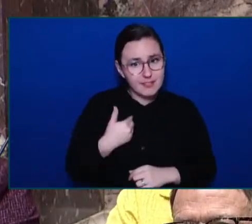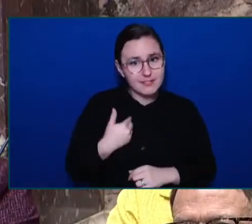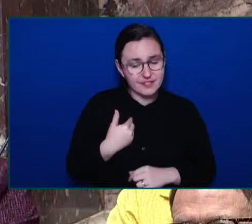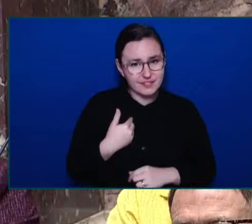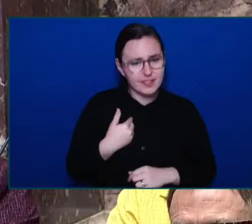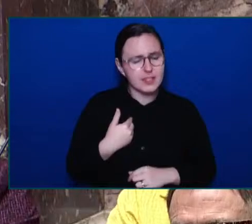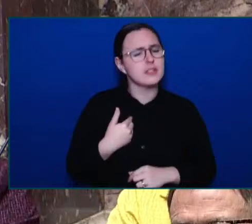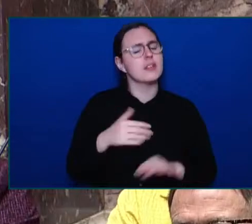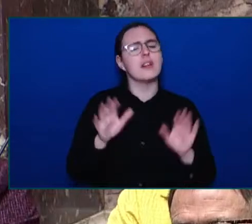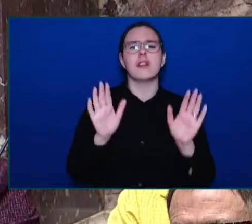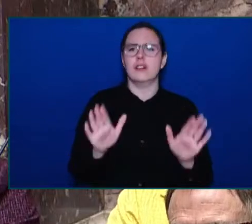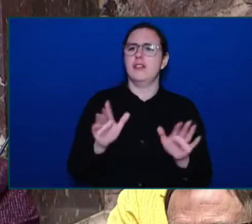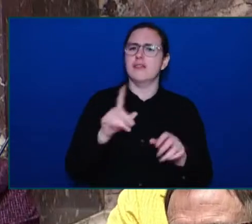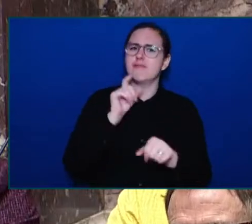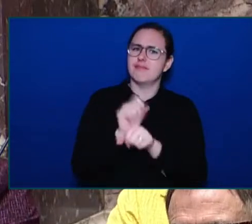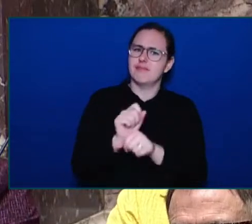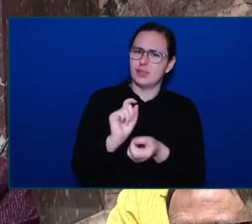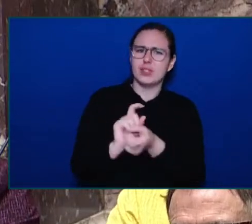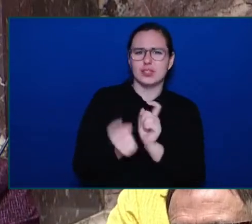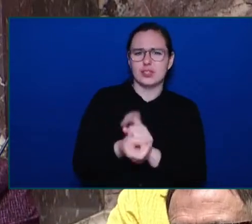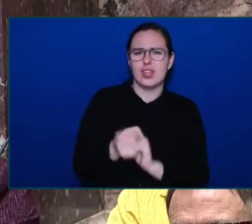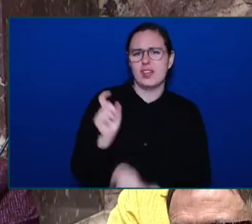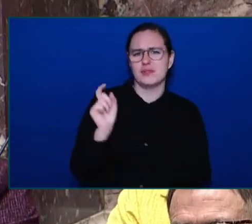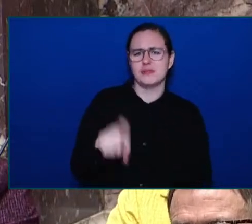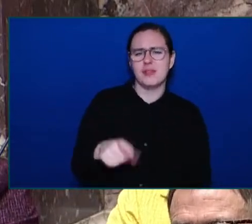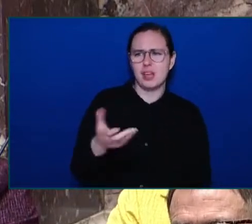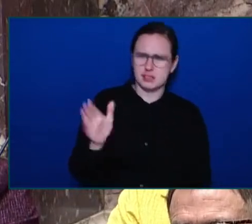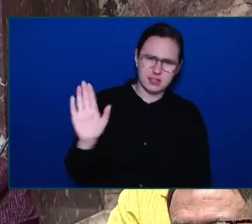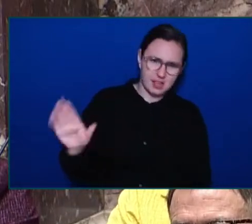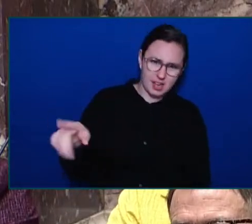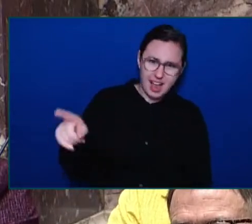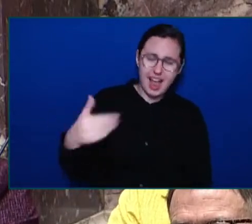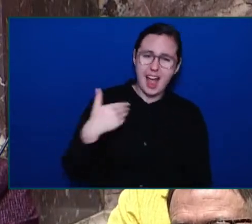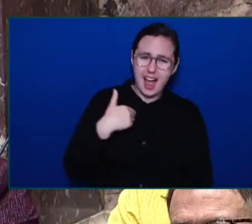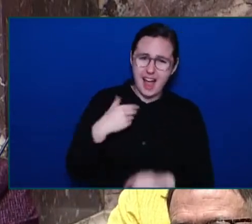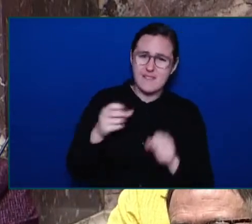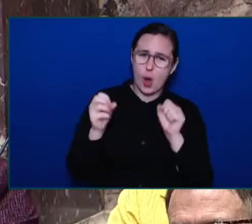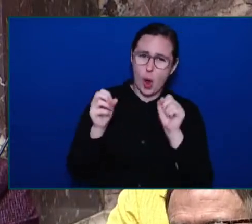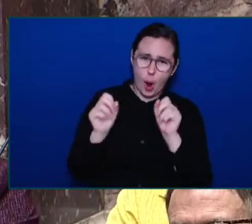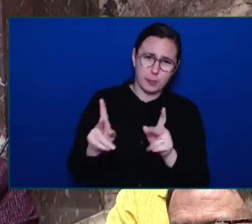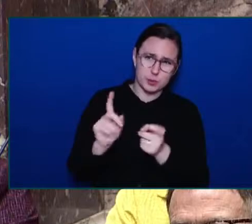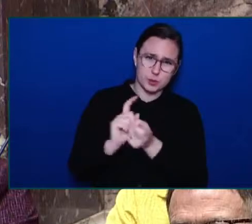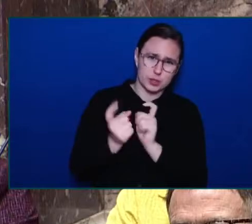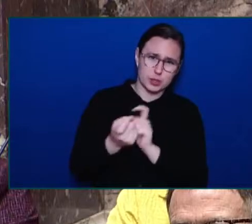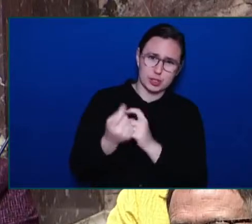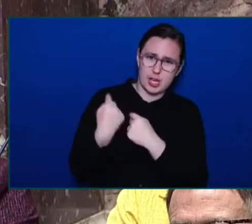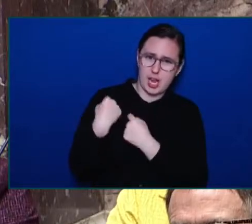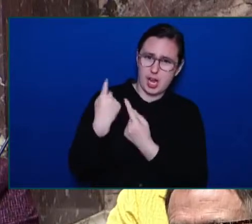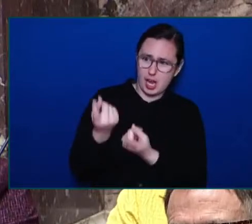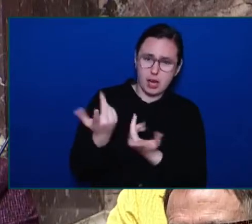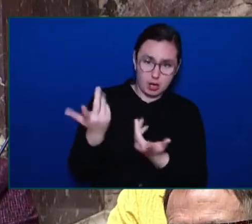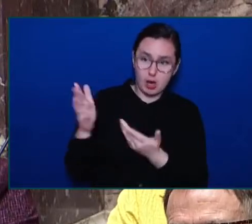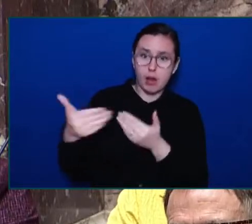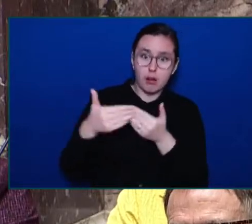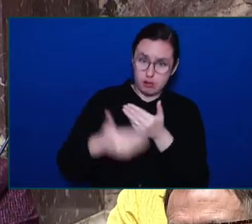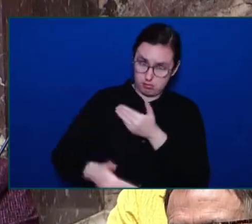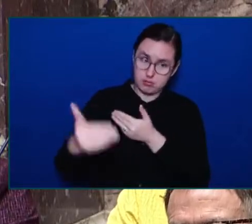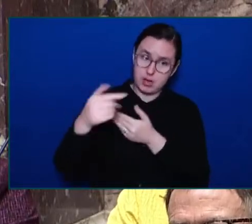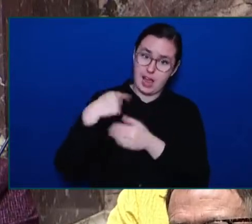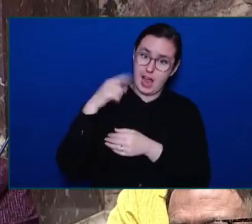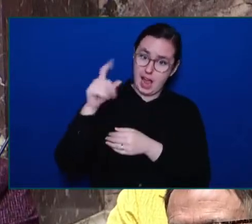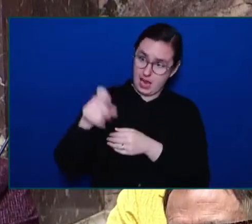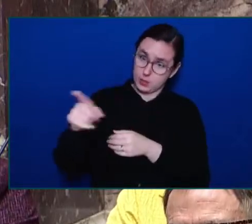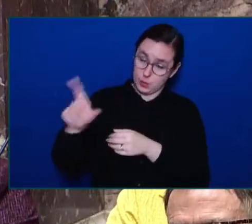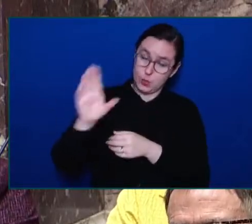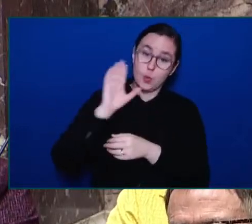has the opportunity to do that. Will the Premier do the responsible thing, fire as health minister, and